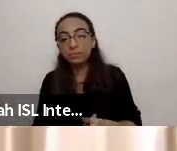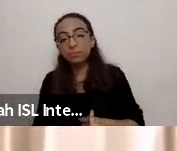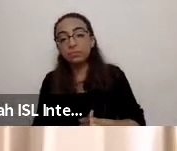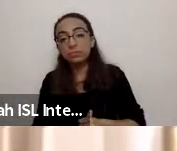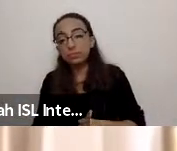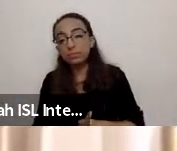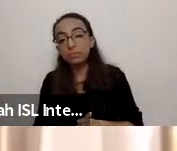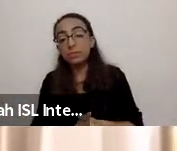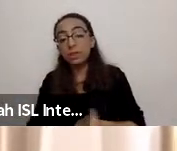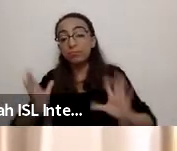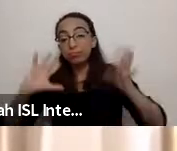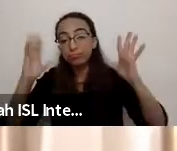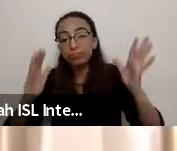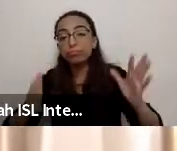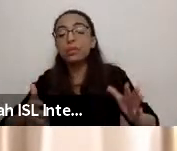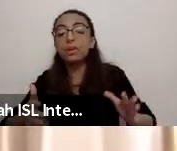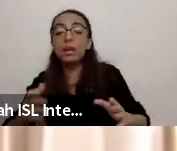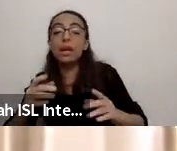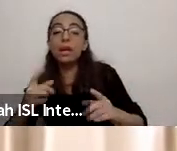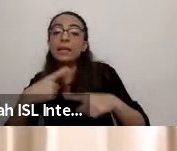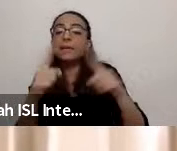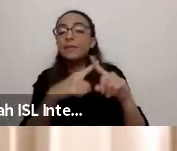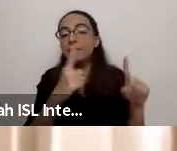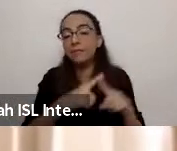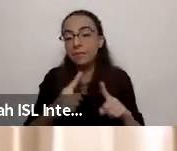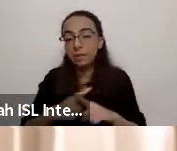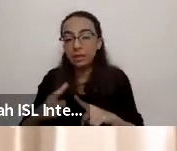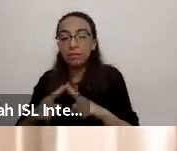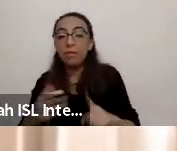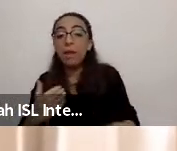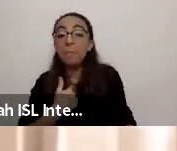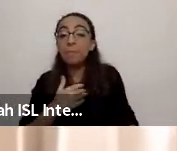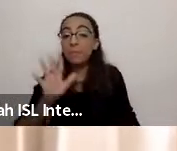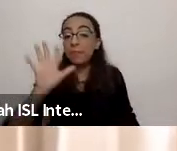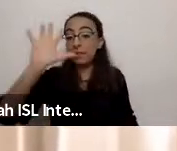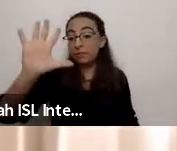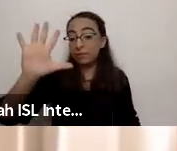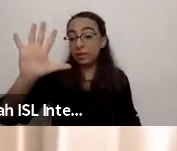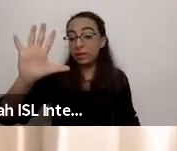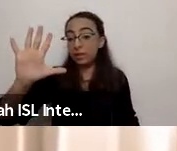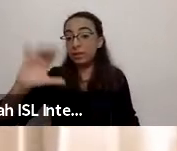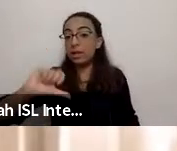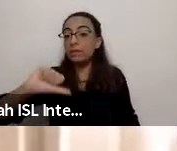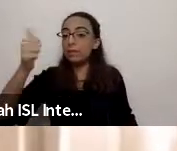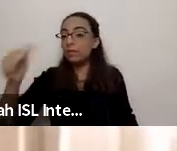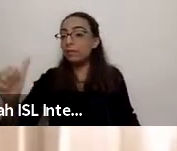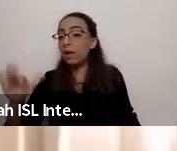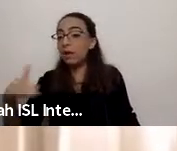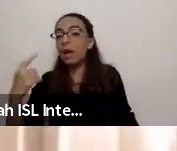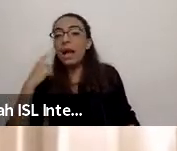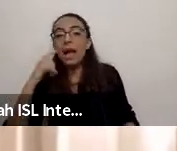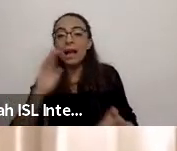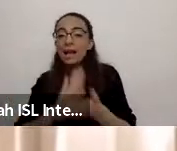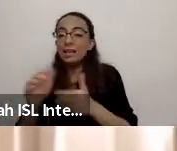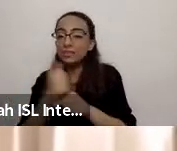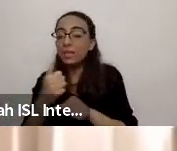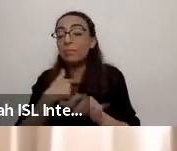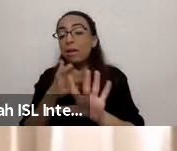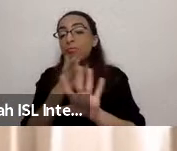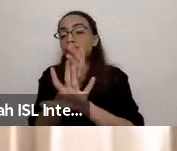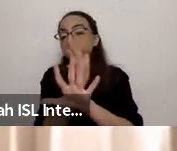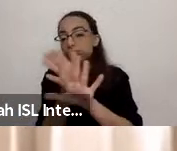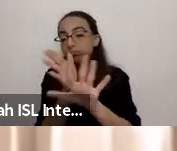on celebrating differences, which is one of our 5 winning ways in IHG.